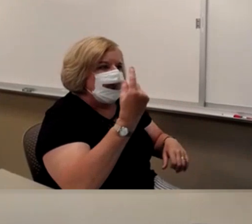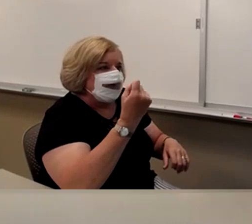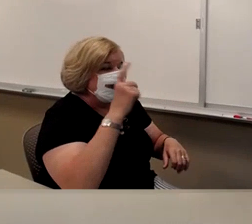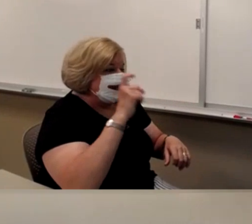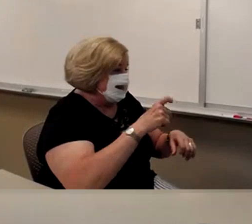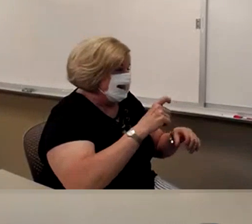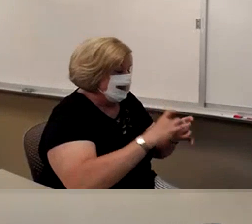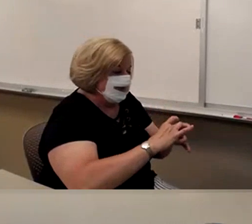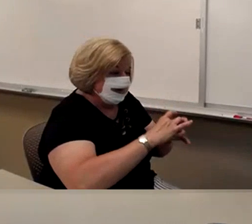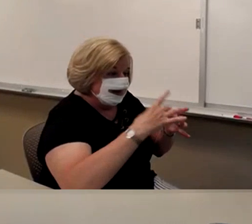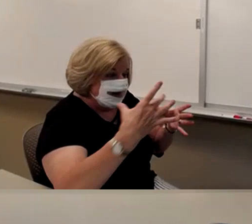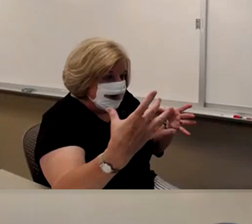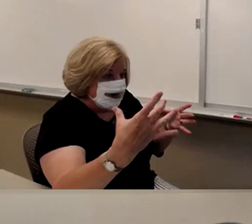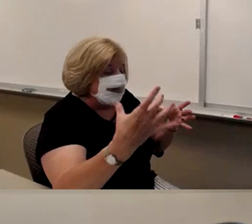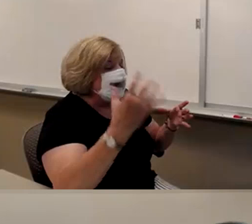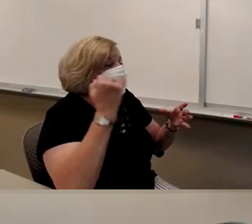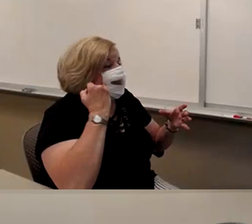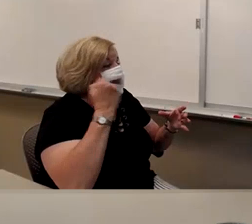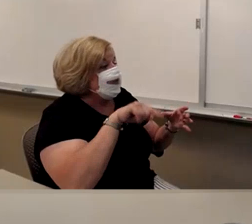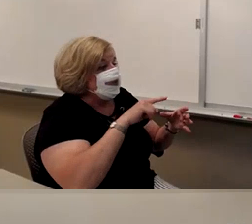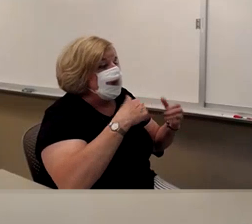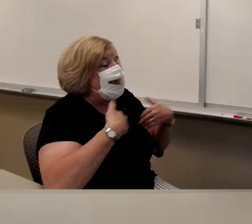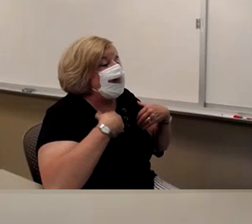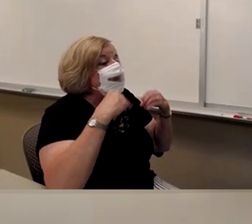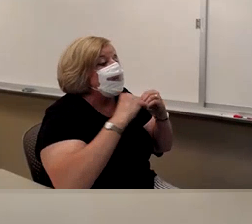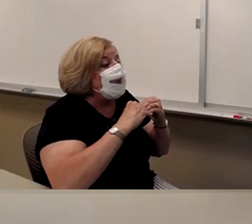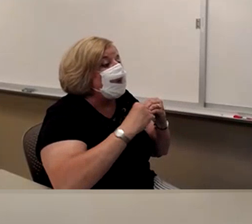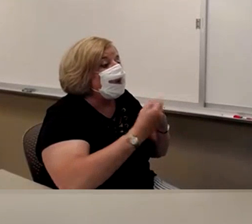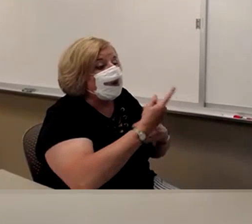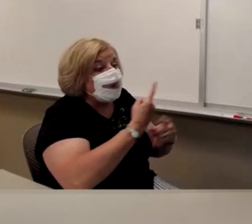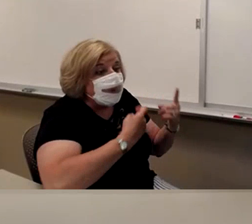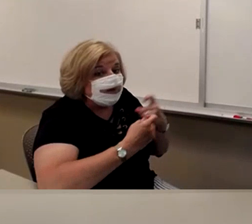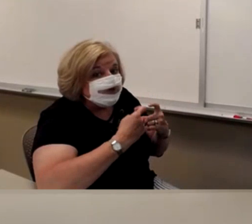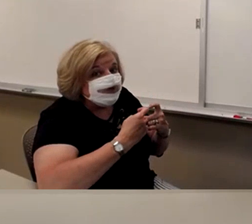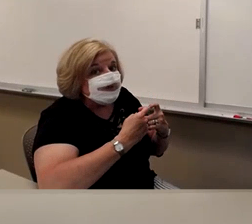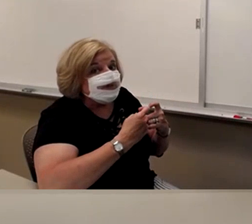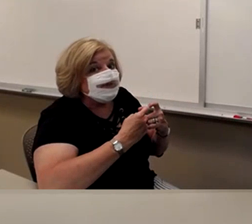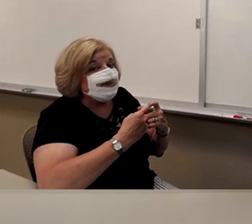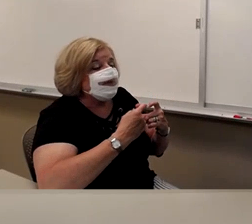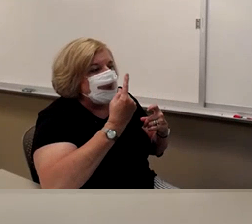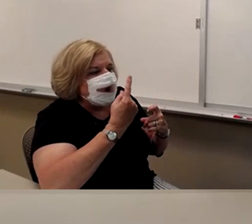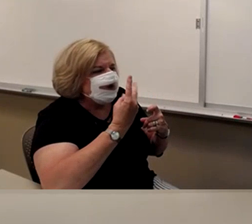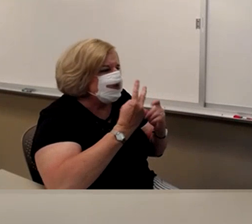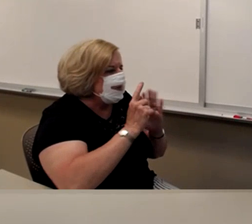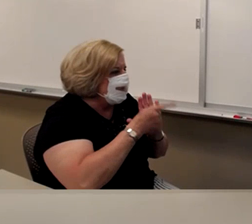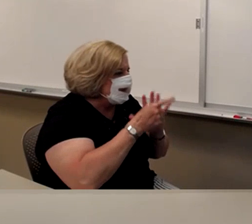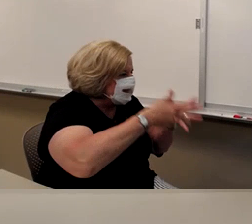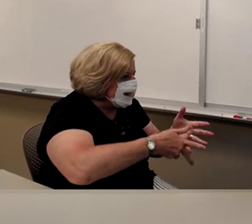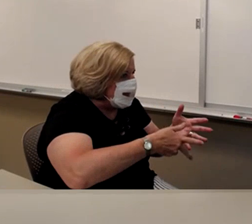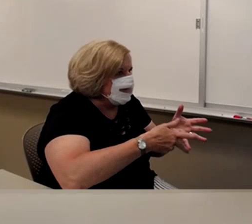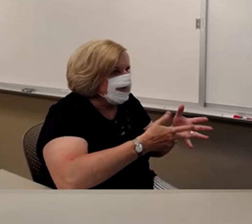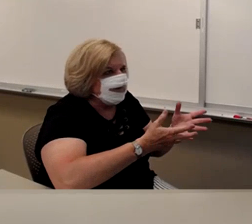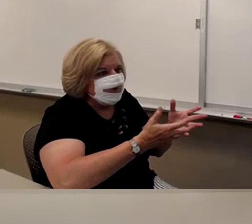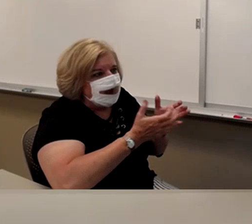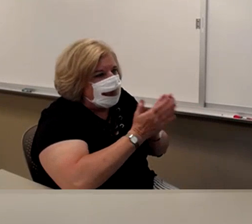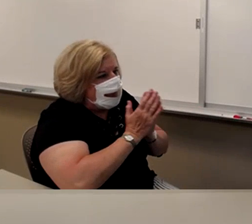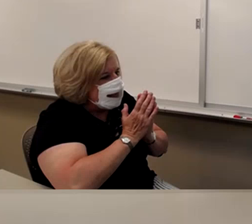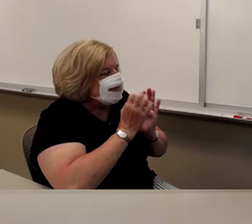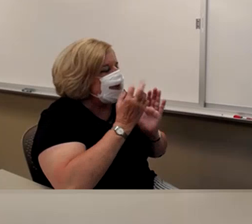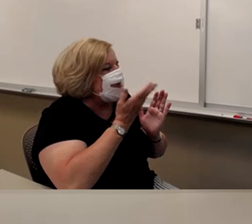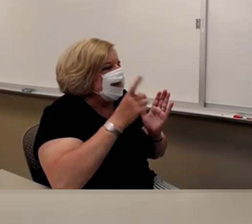but if there are questions, I just want to take 1 or 2 minutes if there's any questions or things that I need